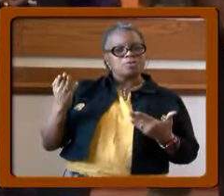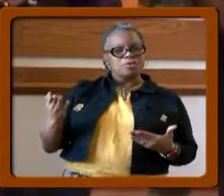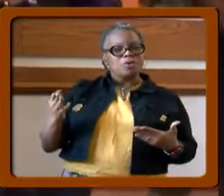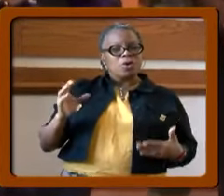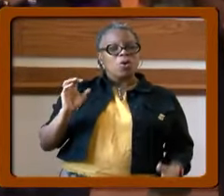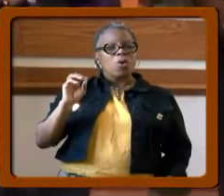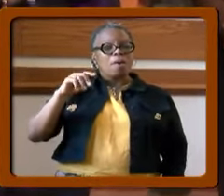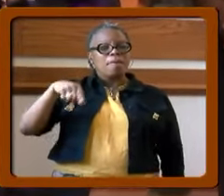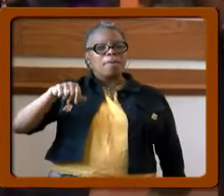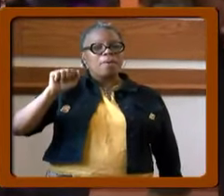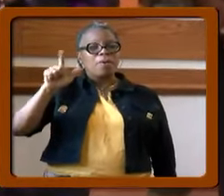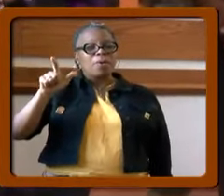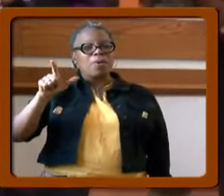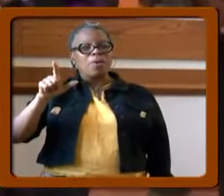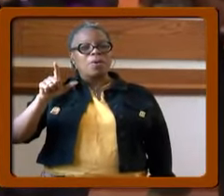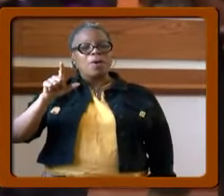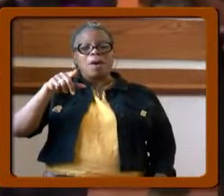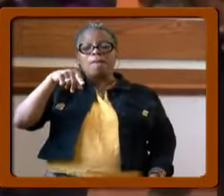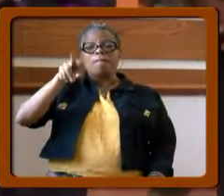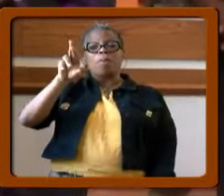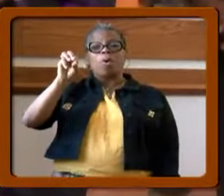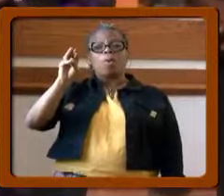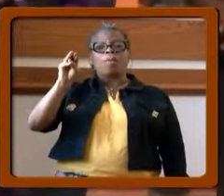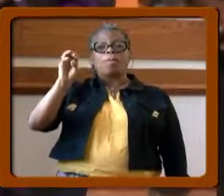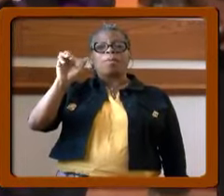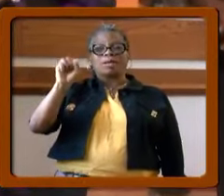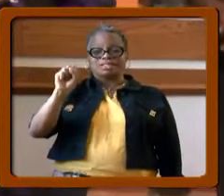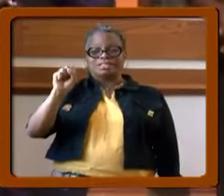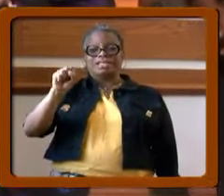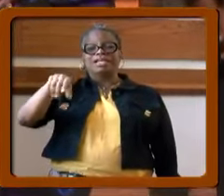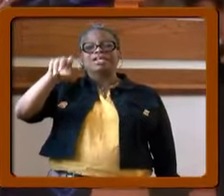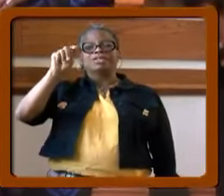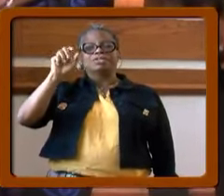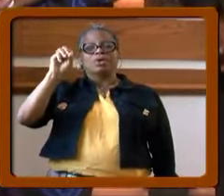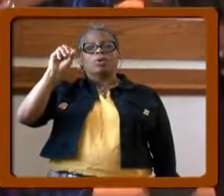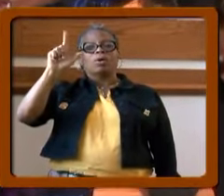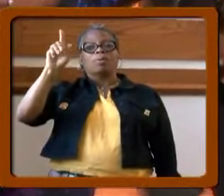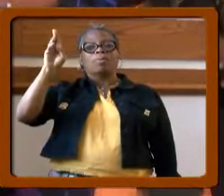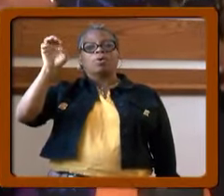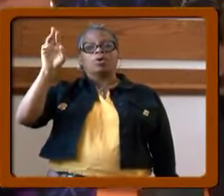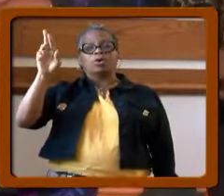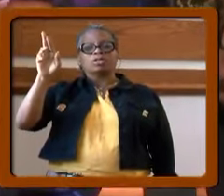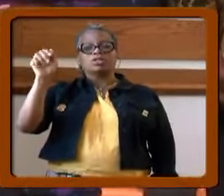Opal, promised Talbert, behold the only thing greater than yourself.